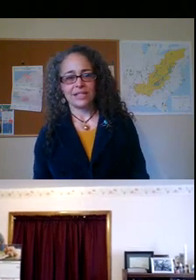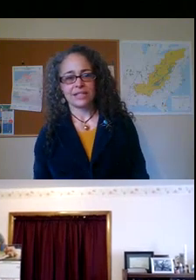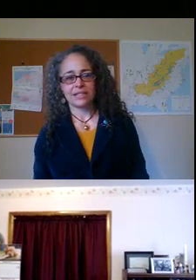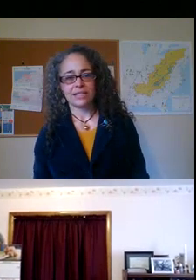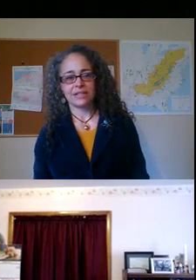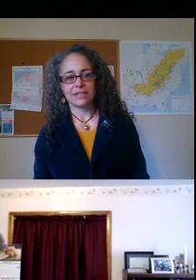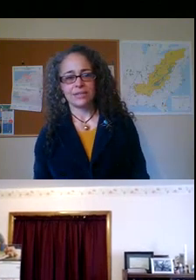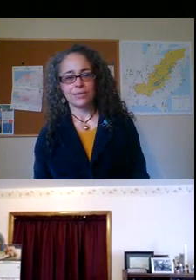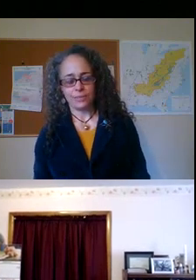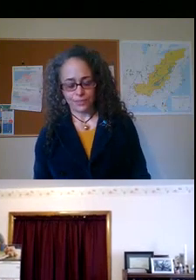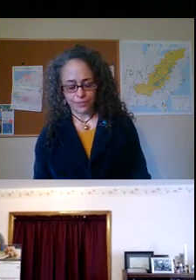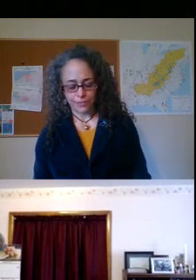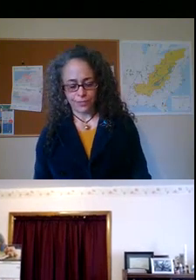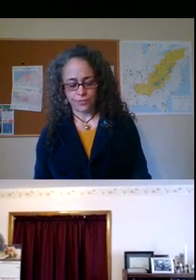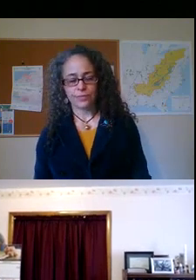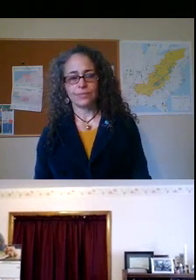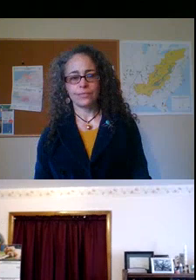All right.